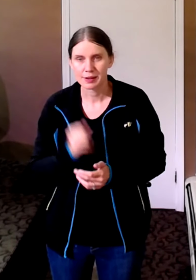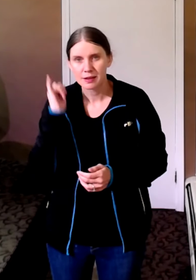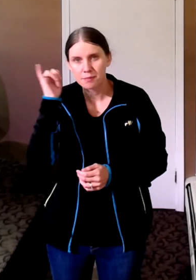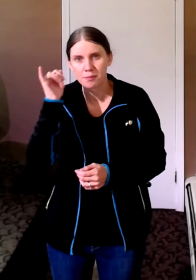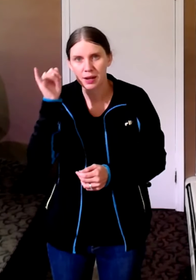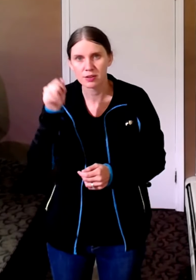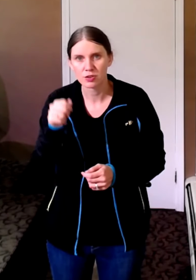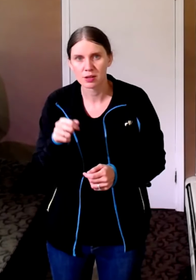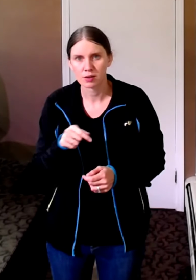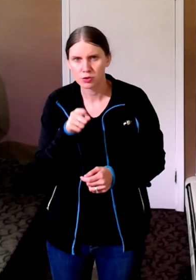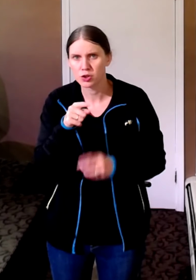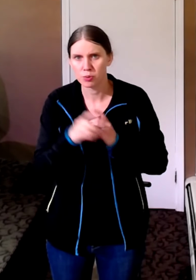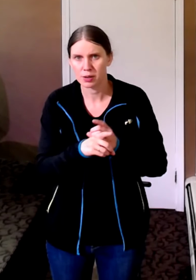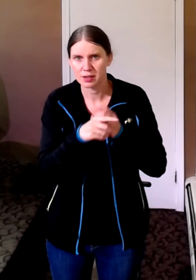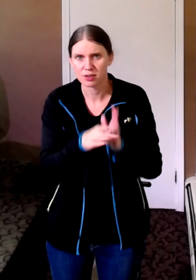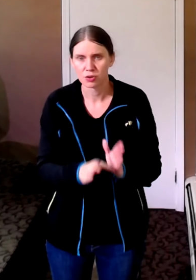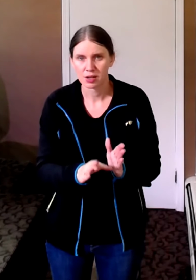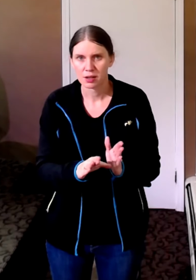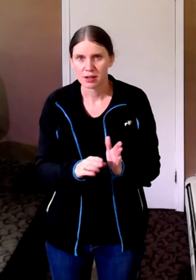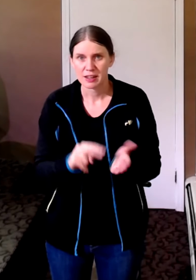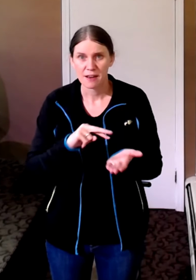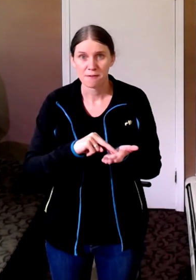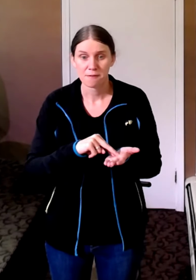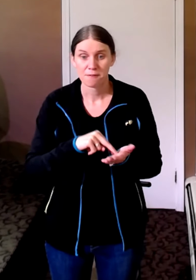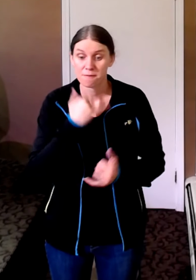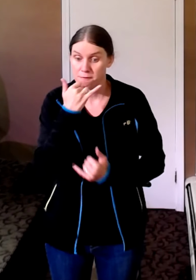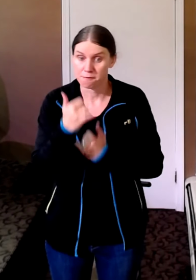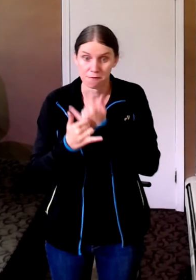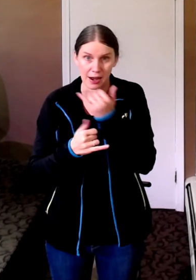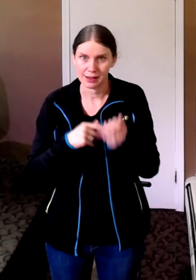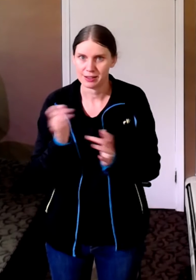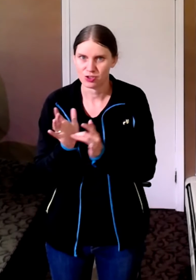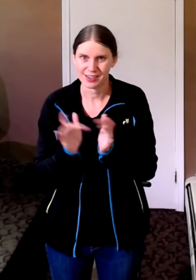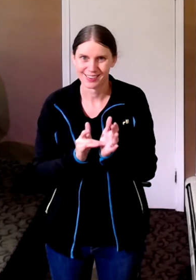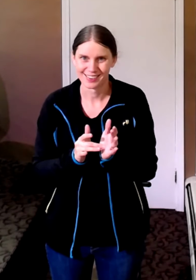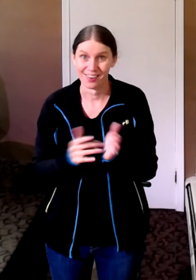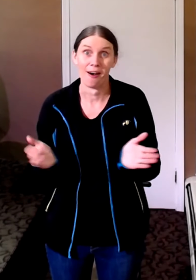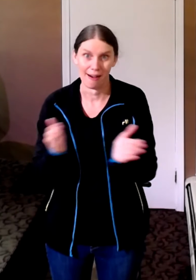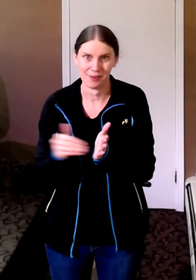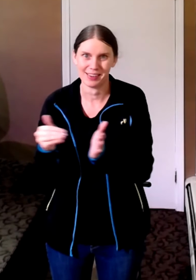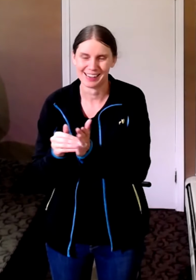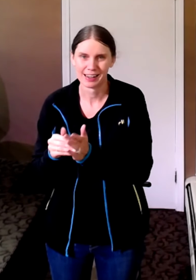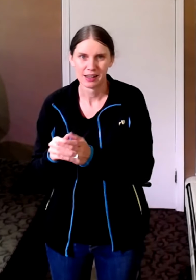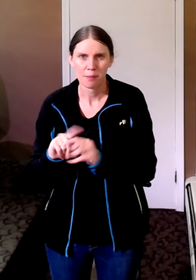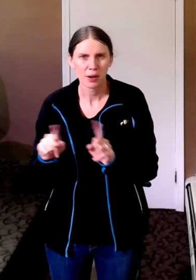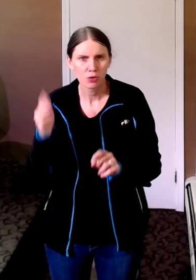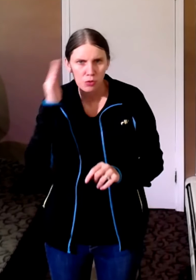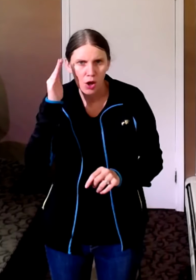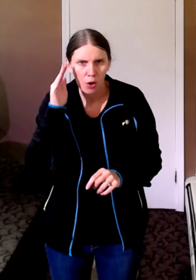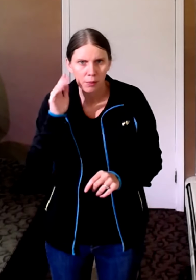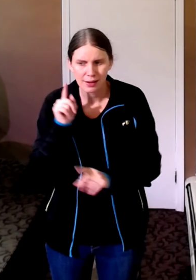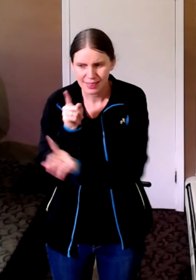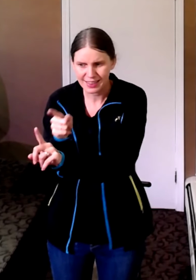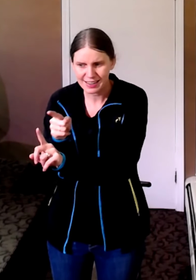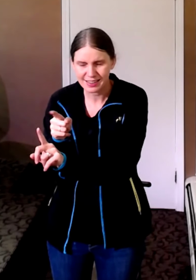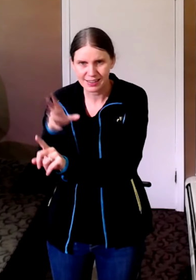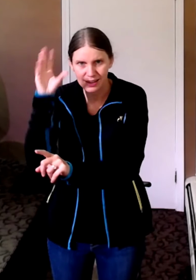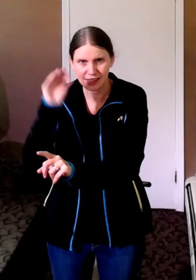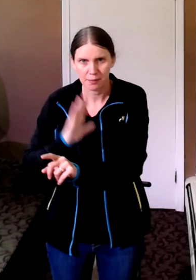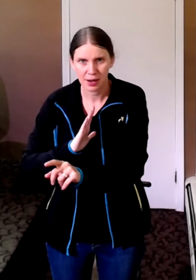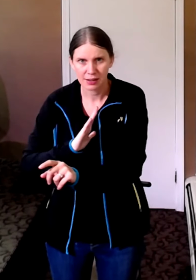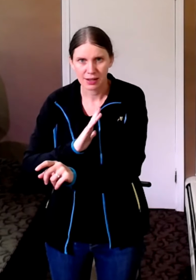Imagine being one of the disciples and failing Jesus miserably, which they did often, and knowing that this is the guy that